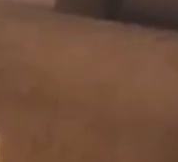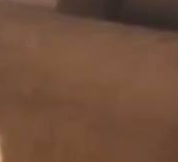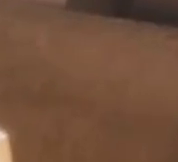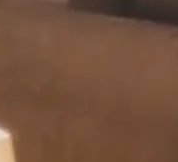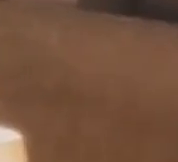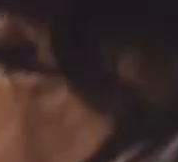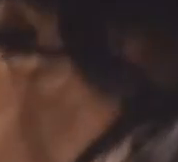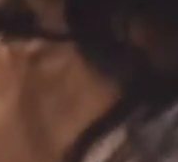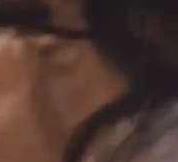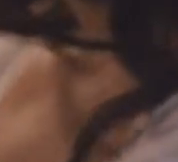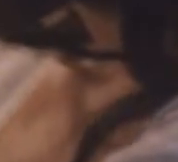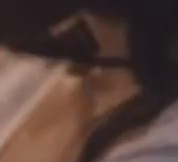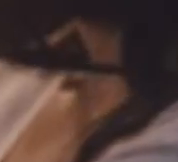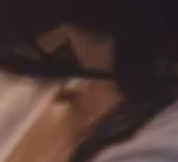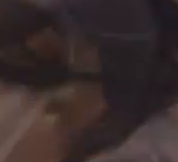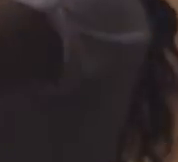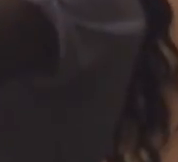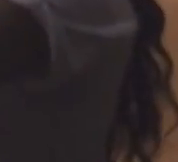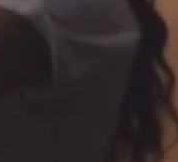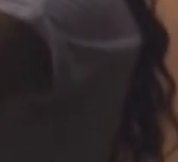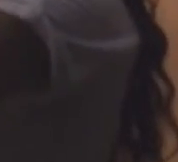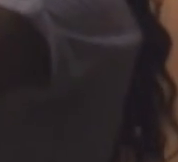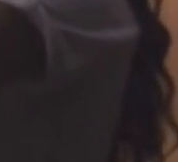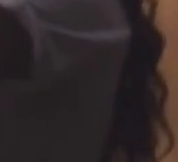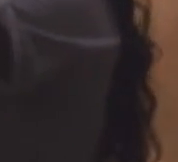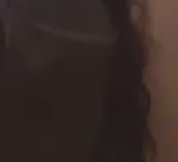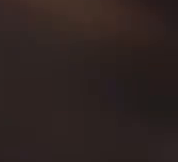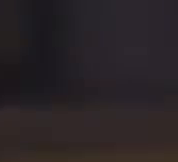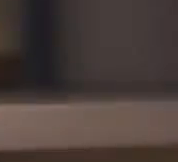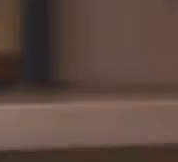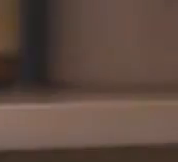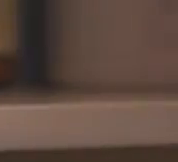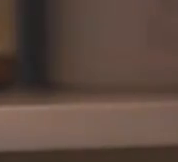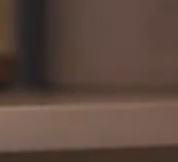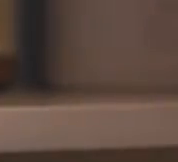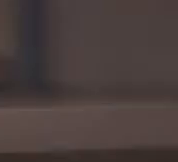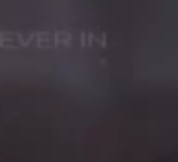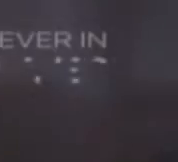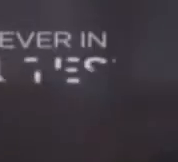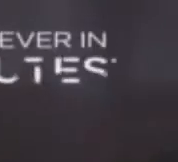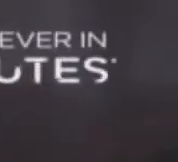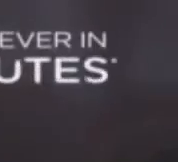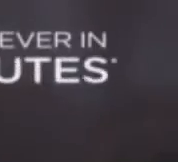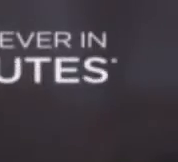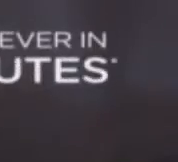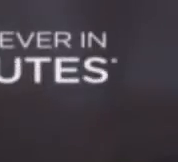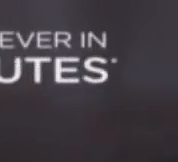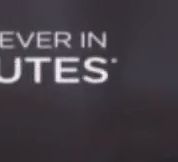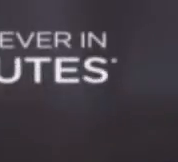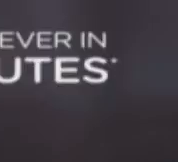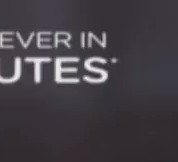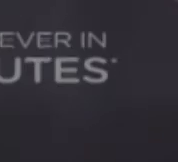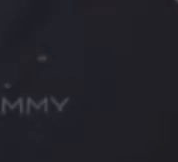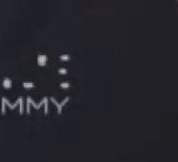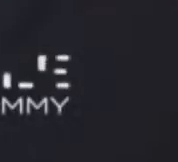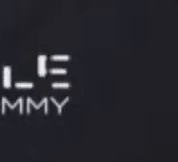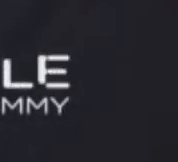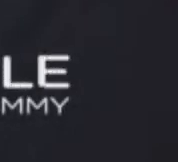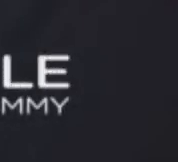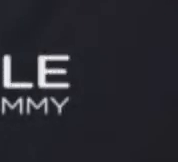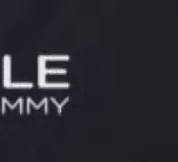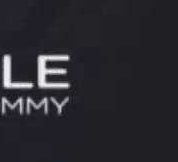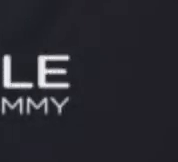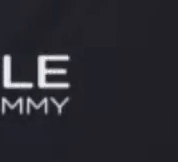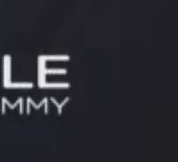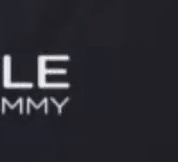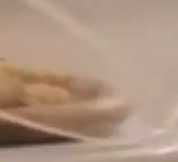gentle. But when it comes to fever, you need to be both. Panadol Baby and Infant starts to work on fever in 15 minutes